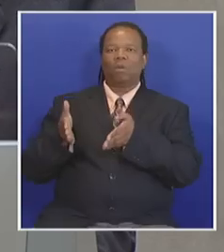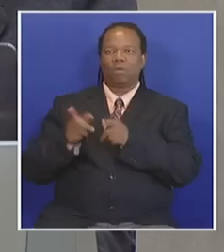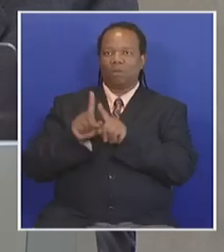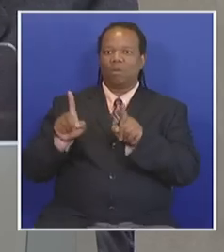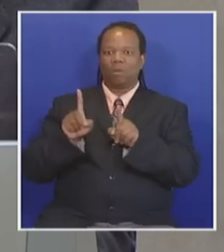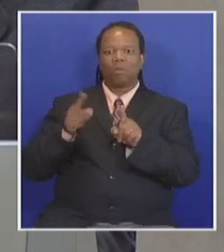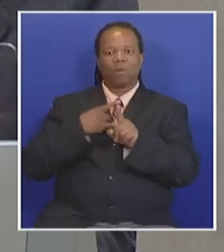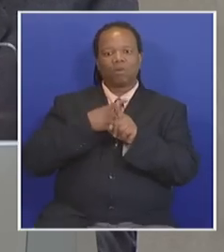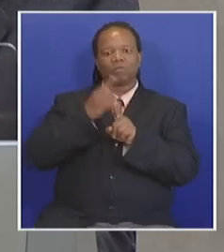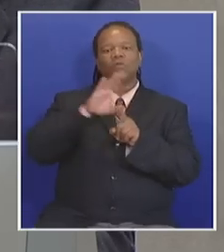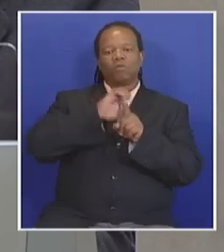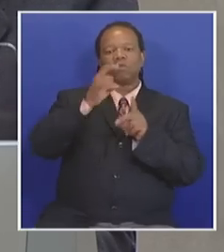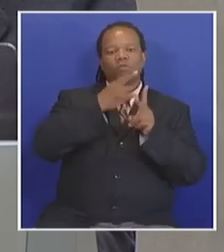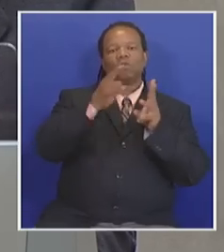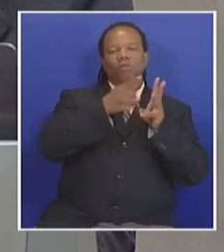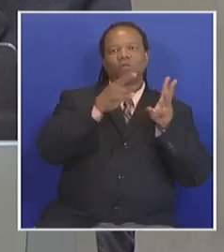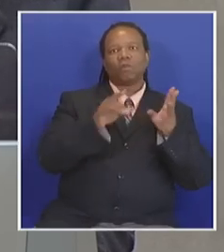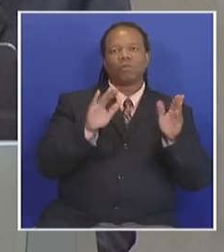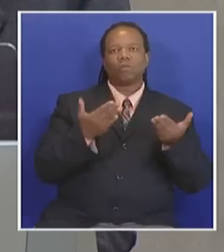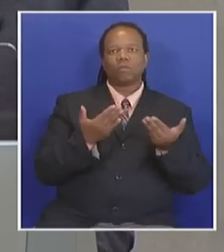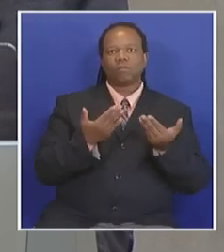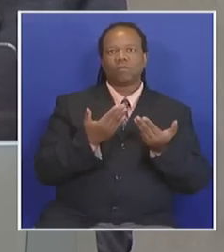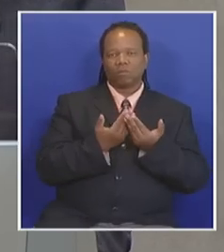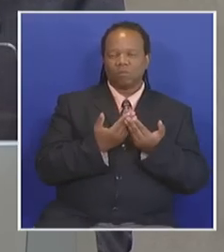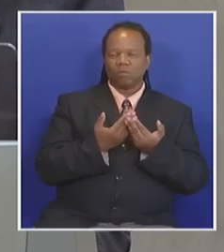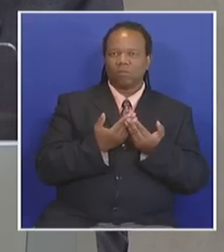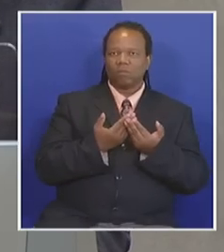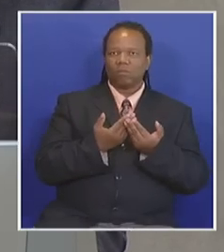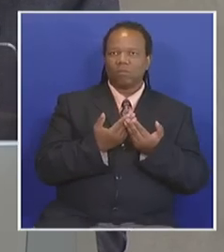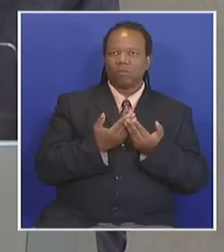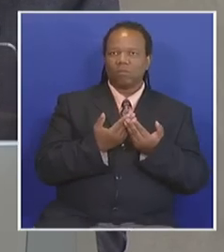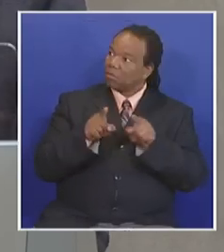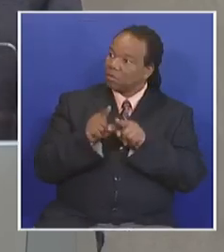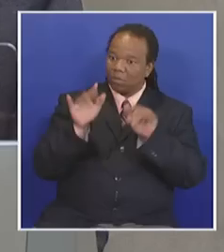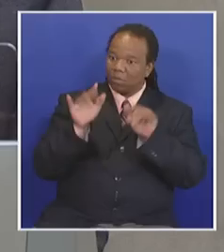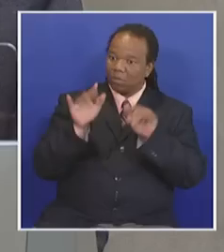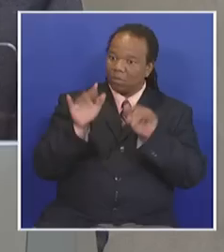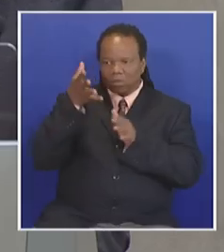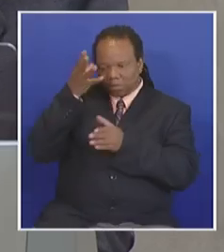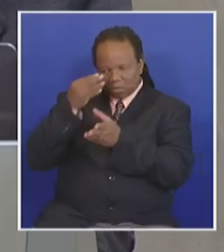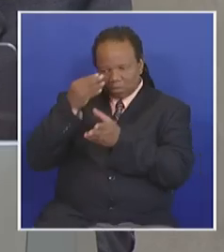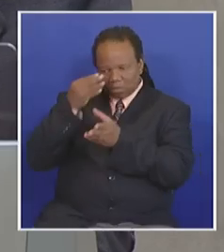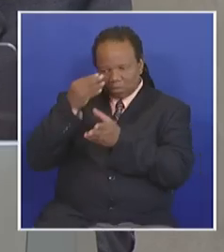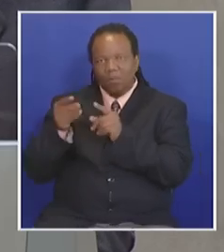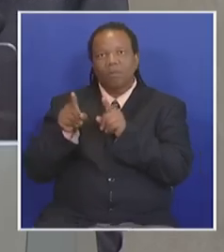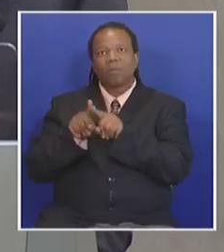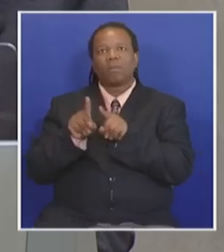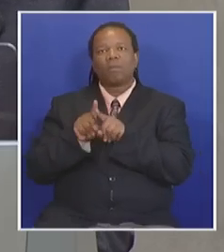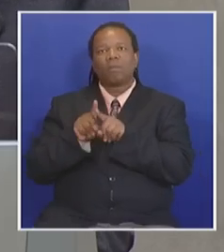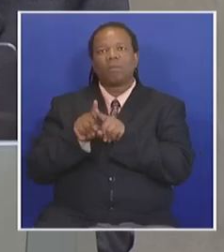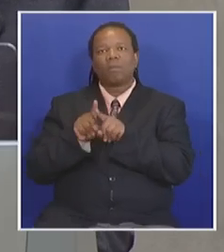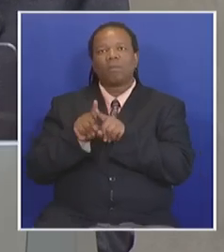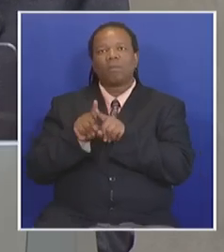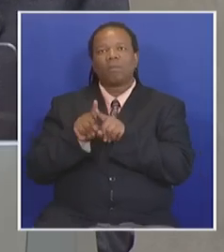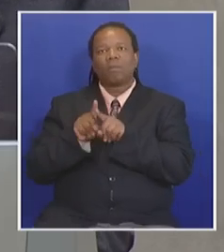so cherished by many countries across the globe. A rapid changes and unprecedented development of service